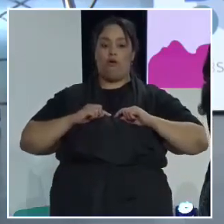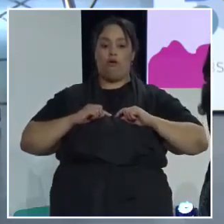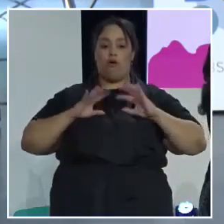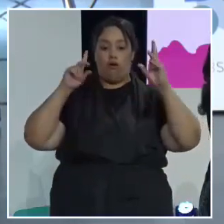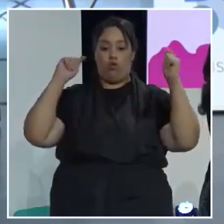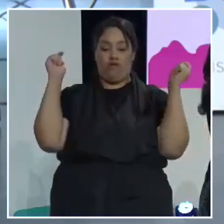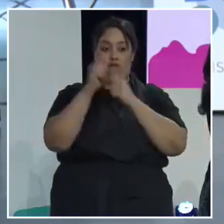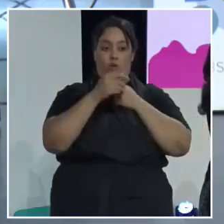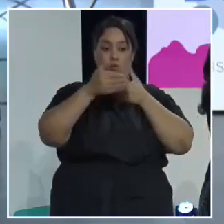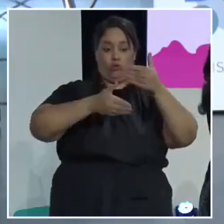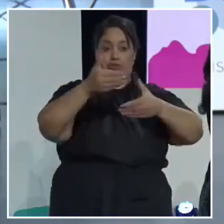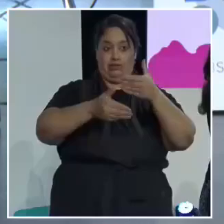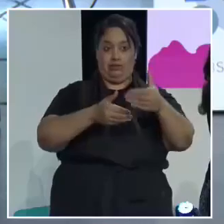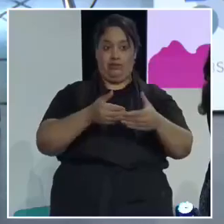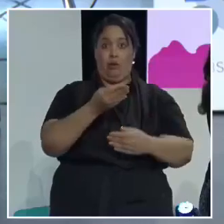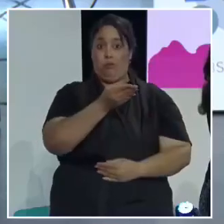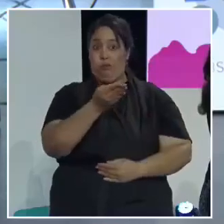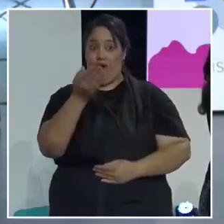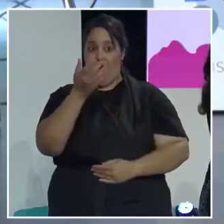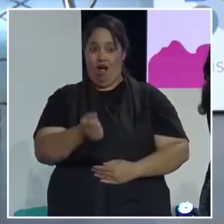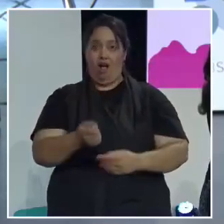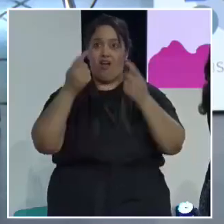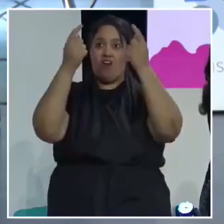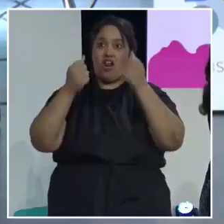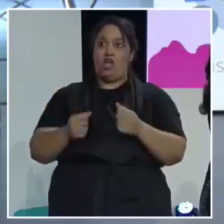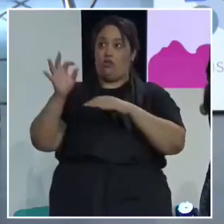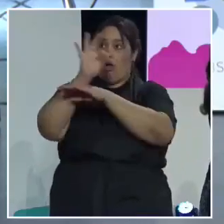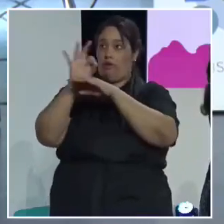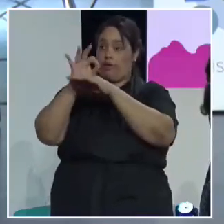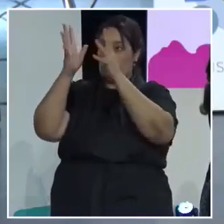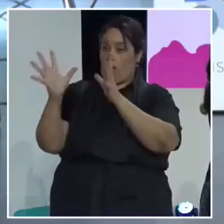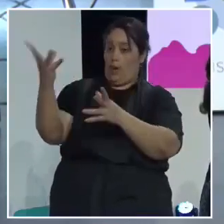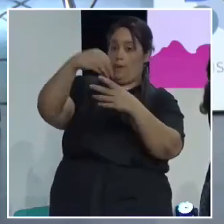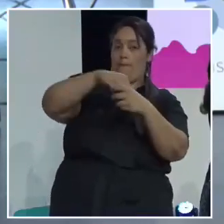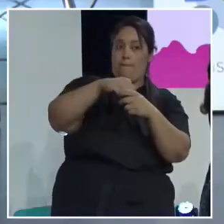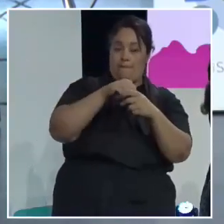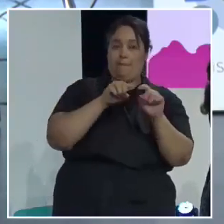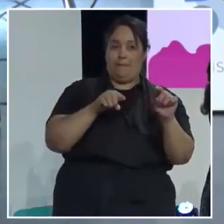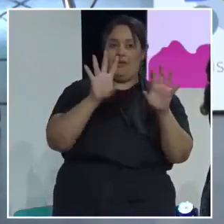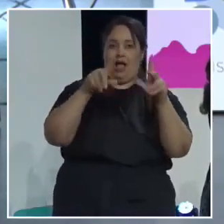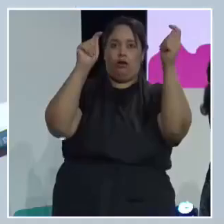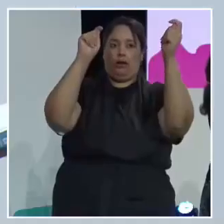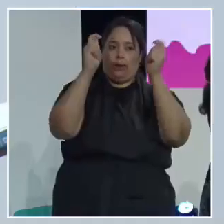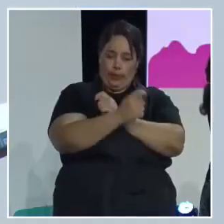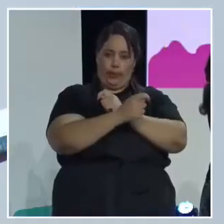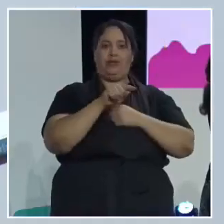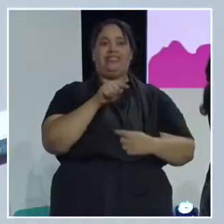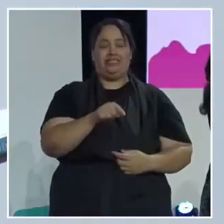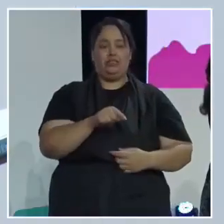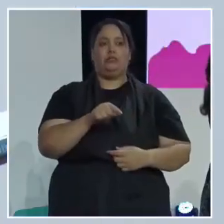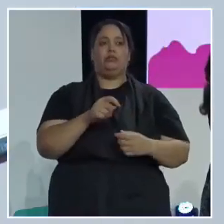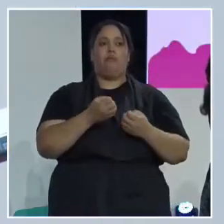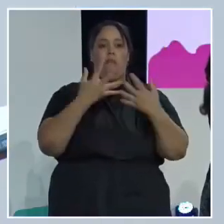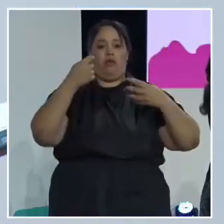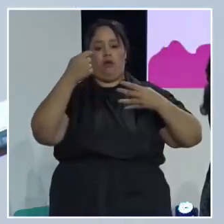the existing international financial architectures. So that's a kind of the very prominent issues before